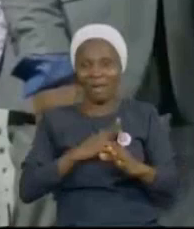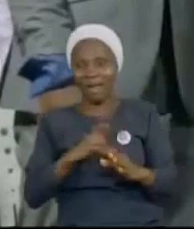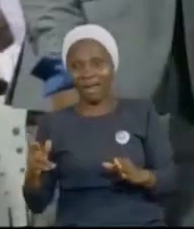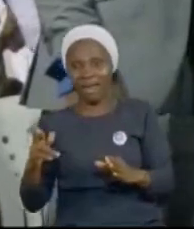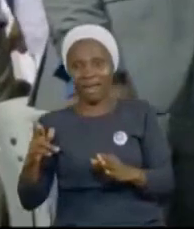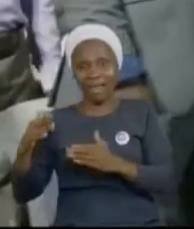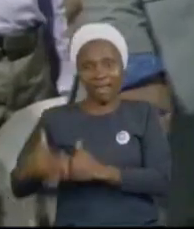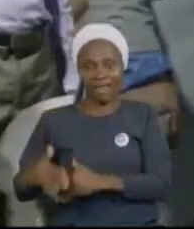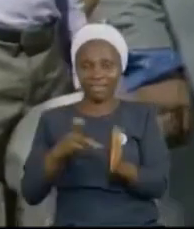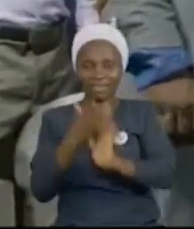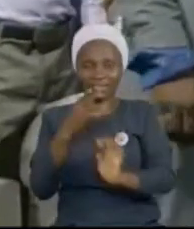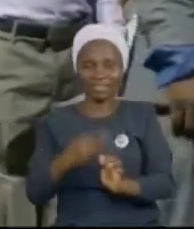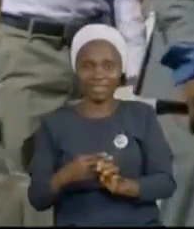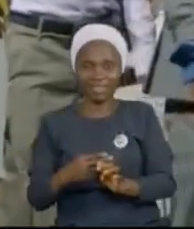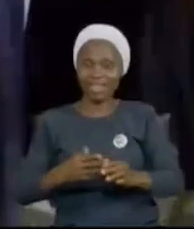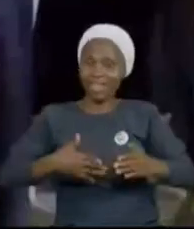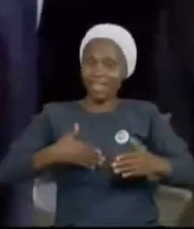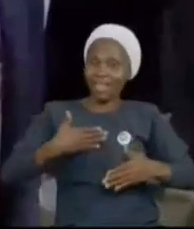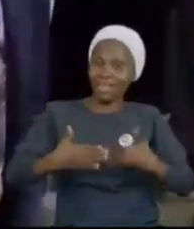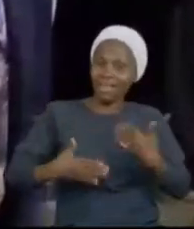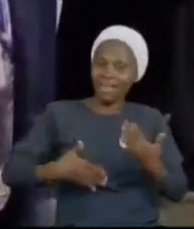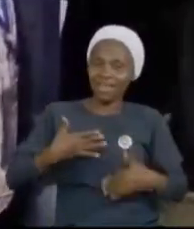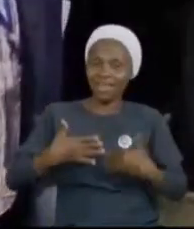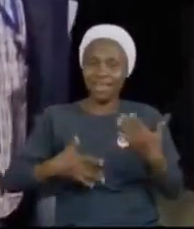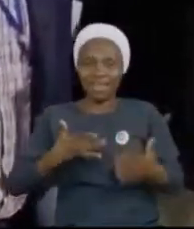Excitement in my front there.